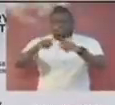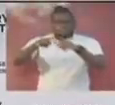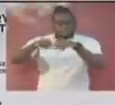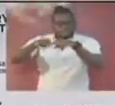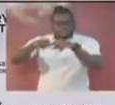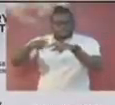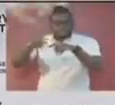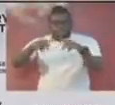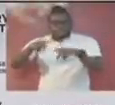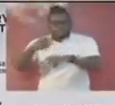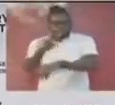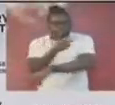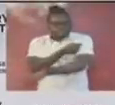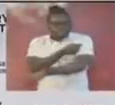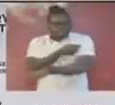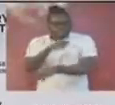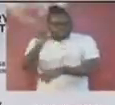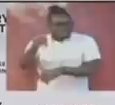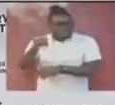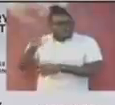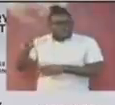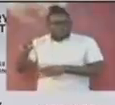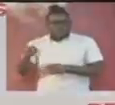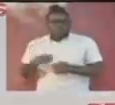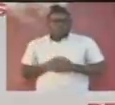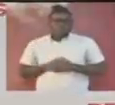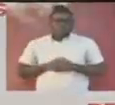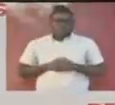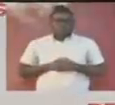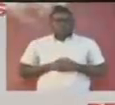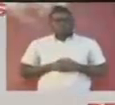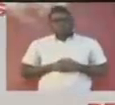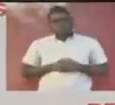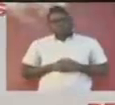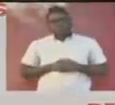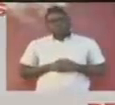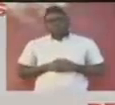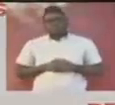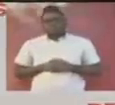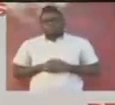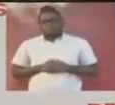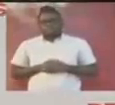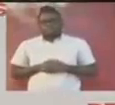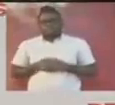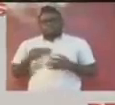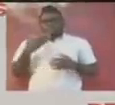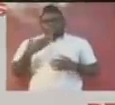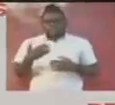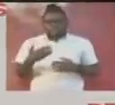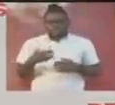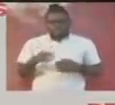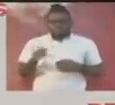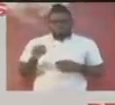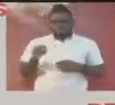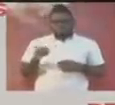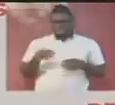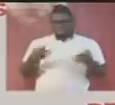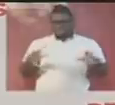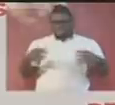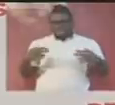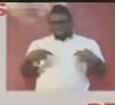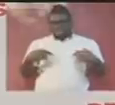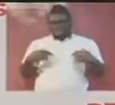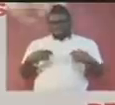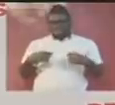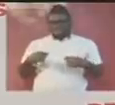question. So there's no magic percentage that I can tell you that will lead to borders opening or roll